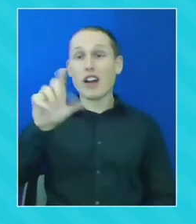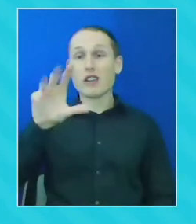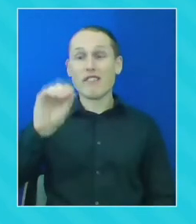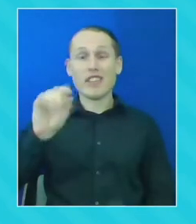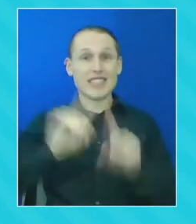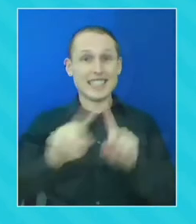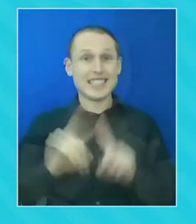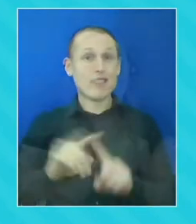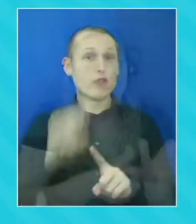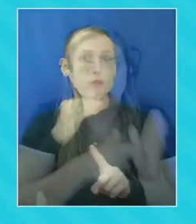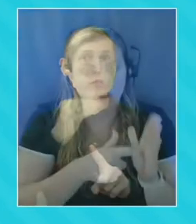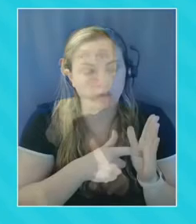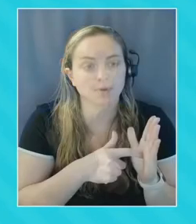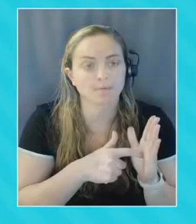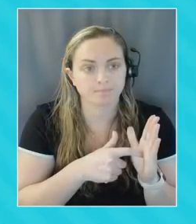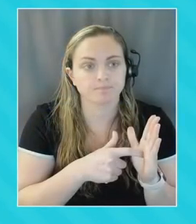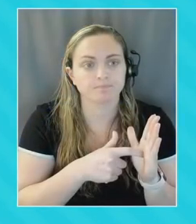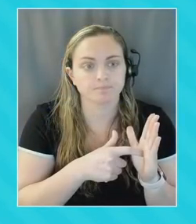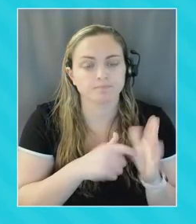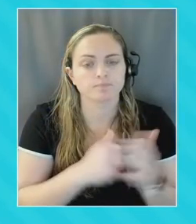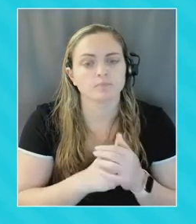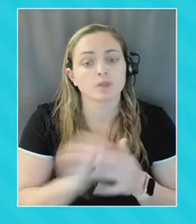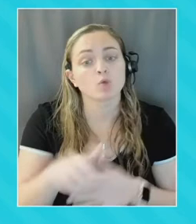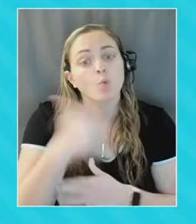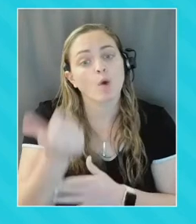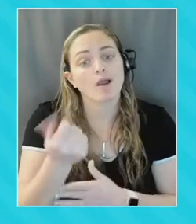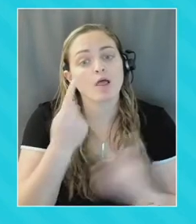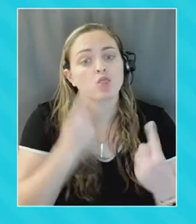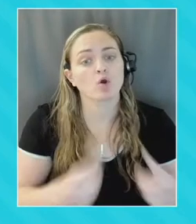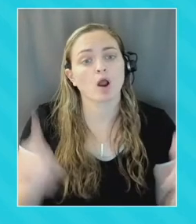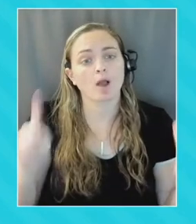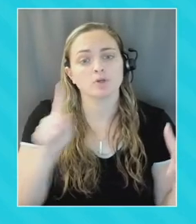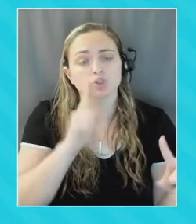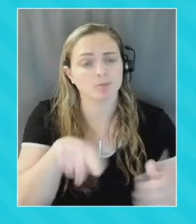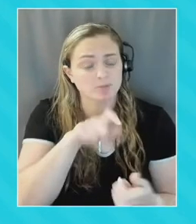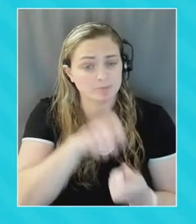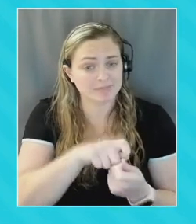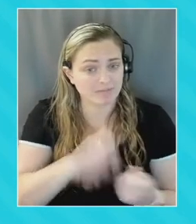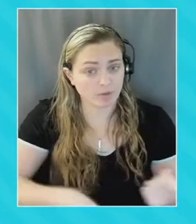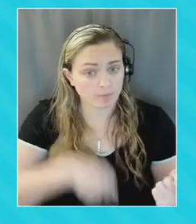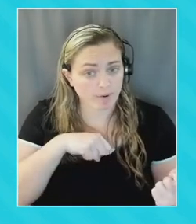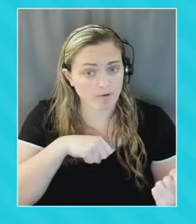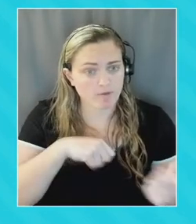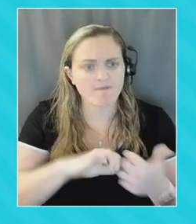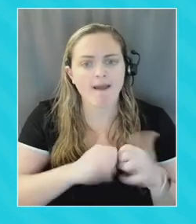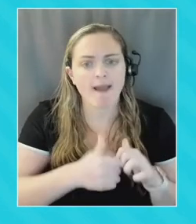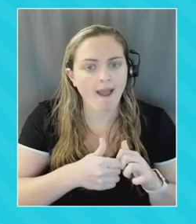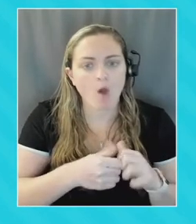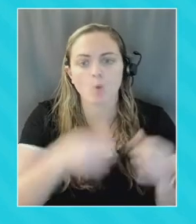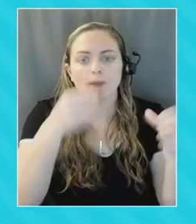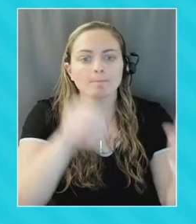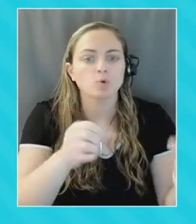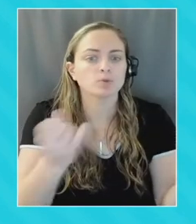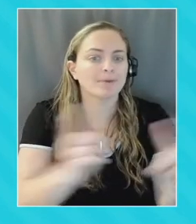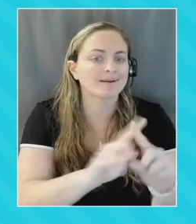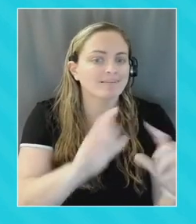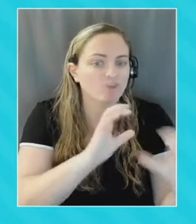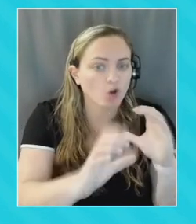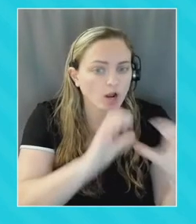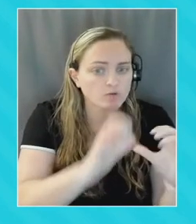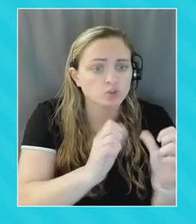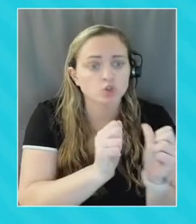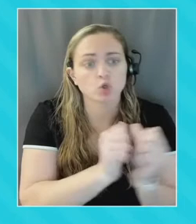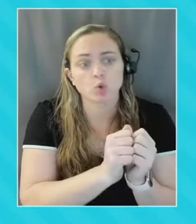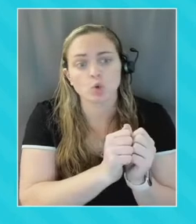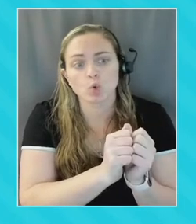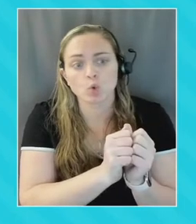requirements. Finally, another accomplishment I am particularly proud of is how we've hosted dozens of conversations with physicians